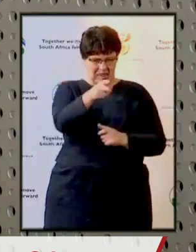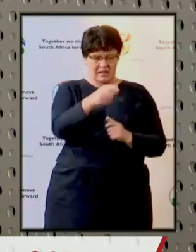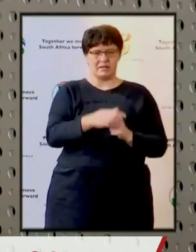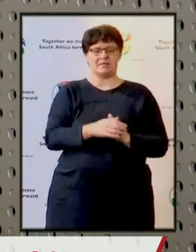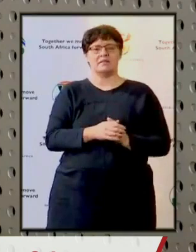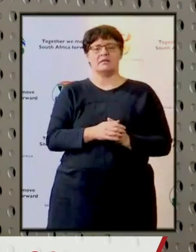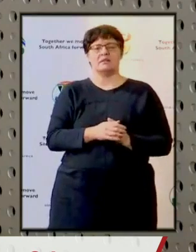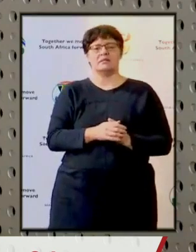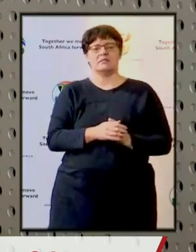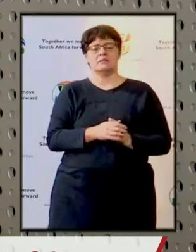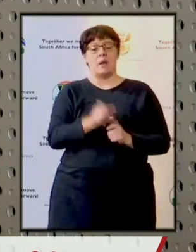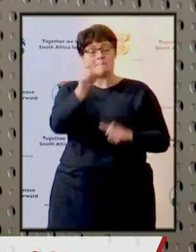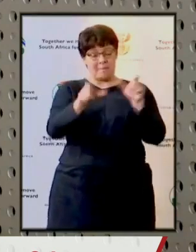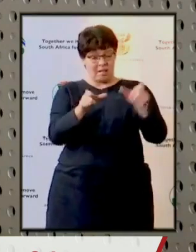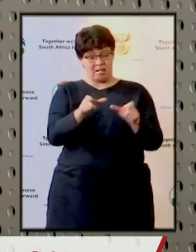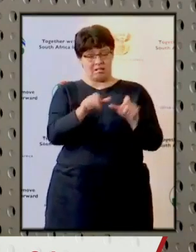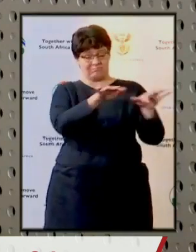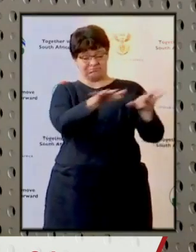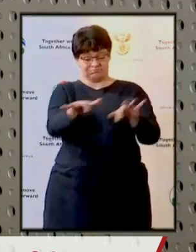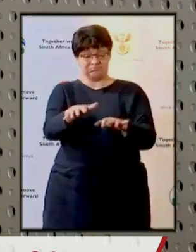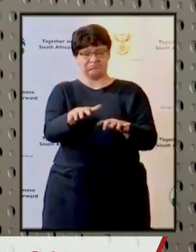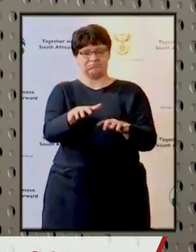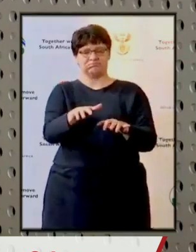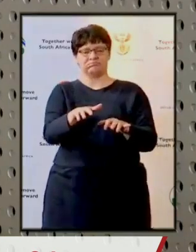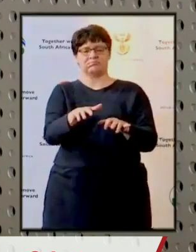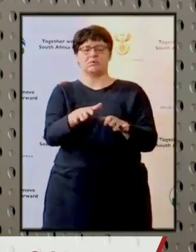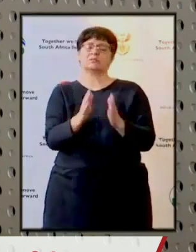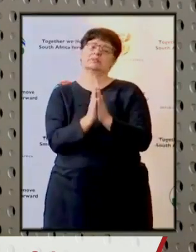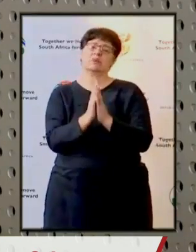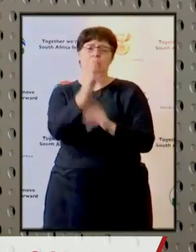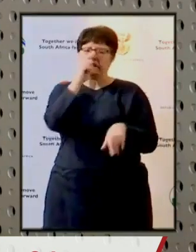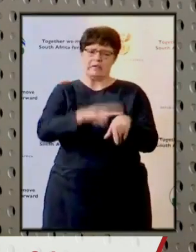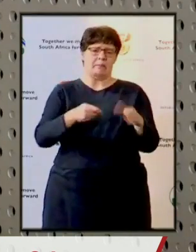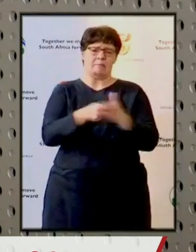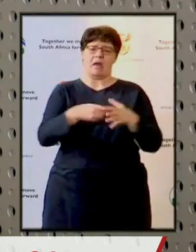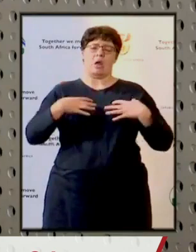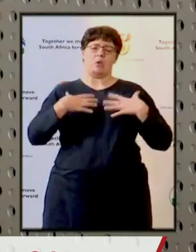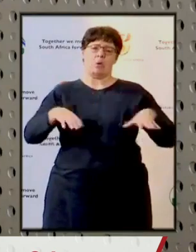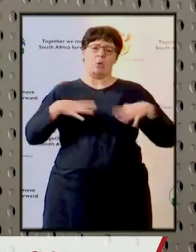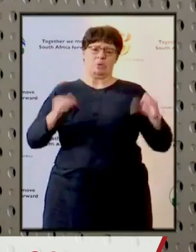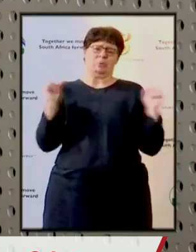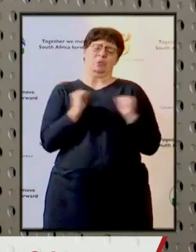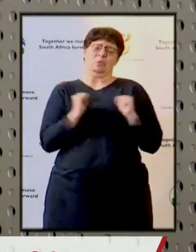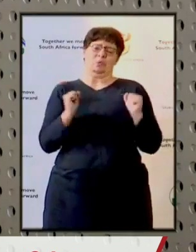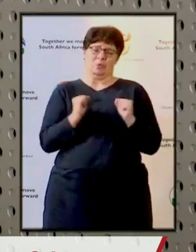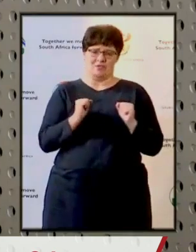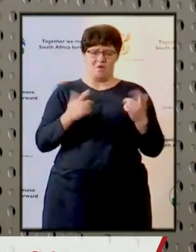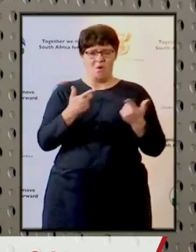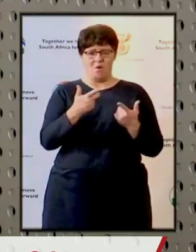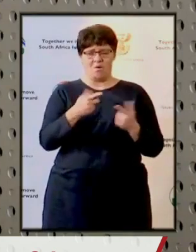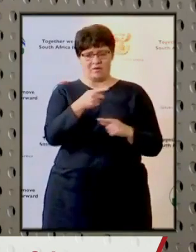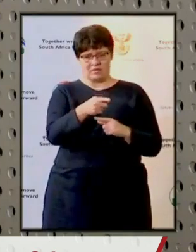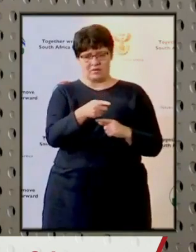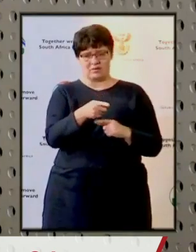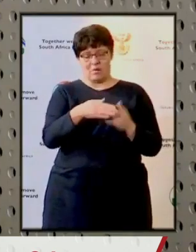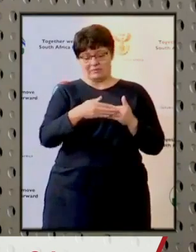people requested, obviously our winter clothes and all the things that we need for